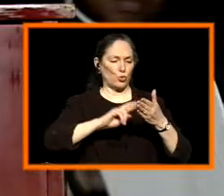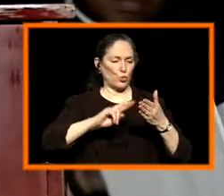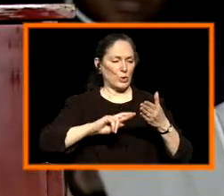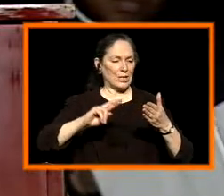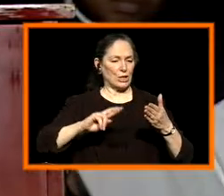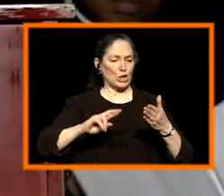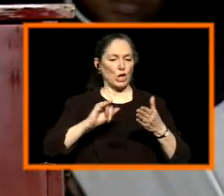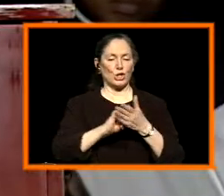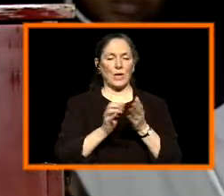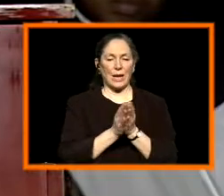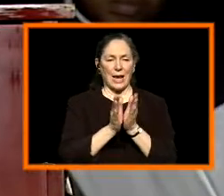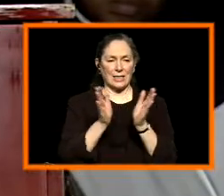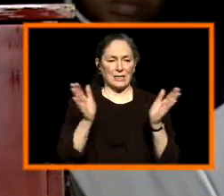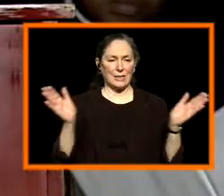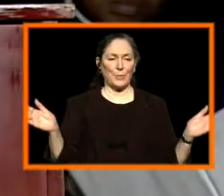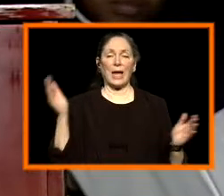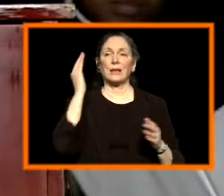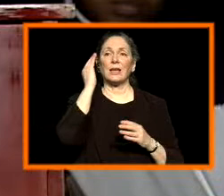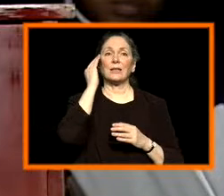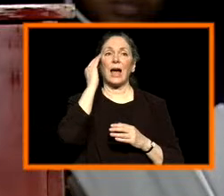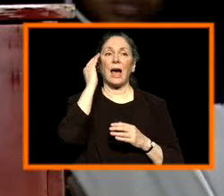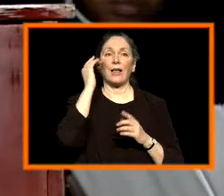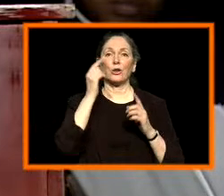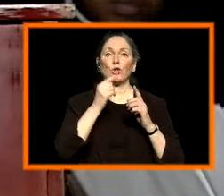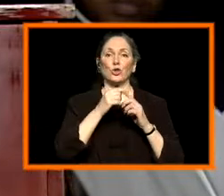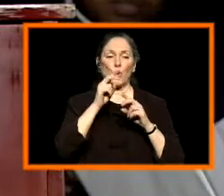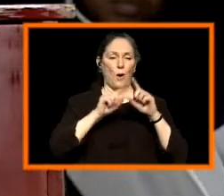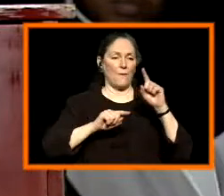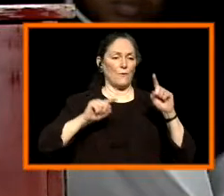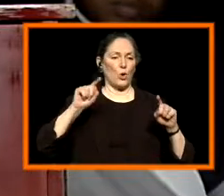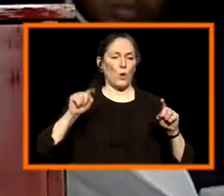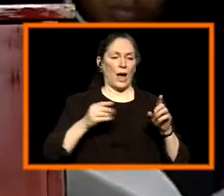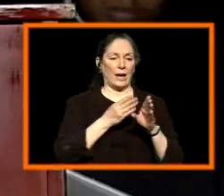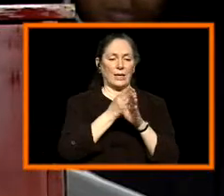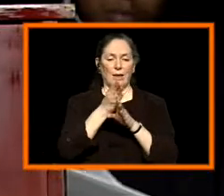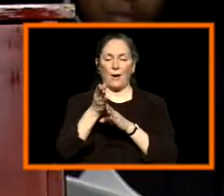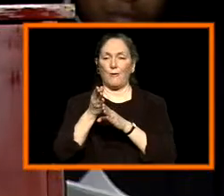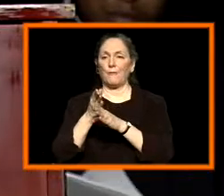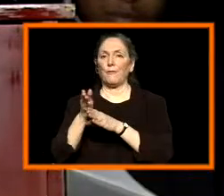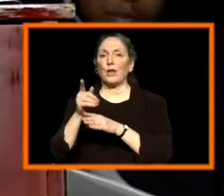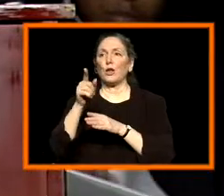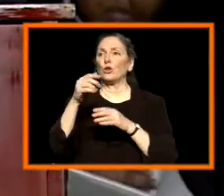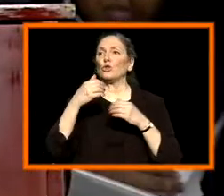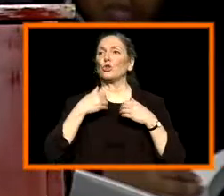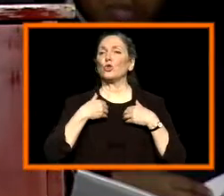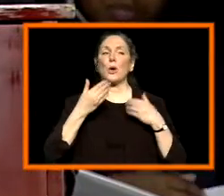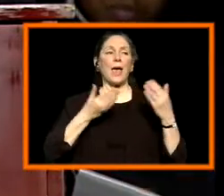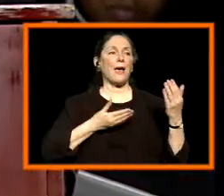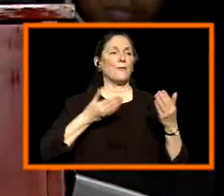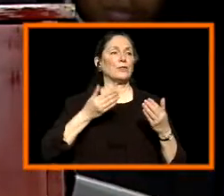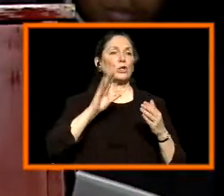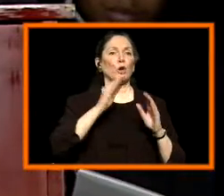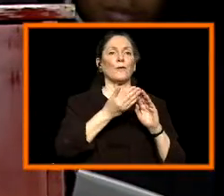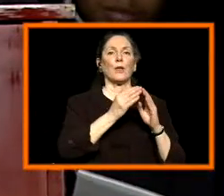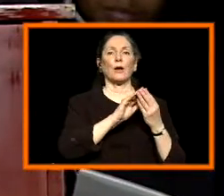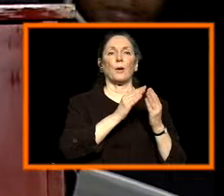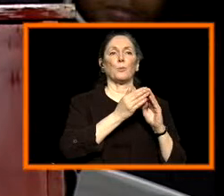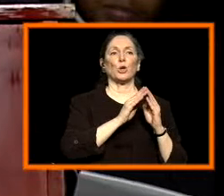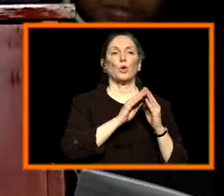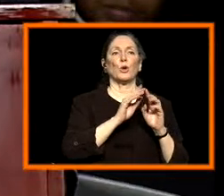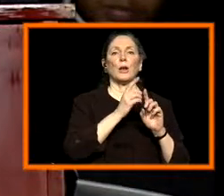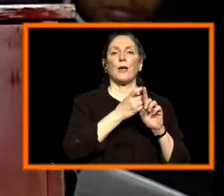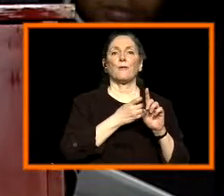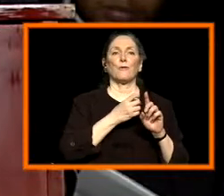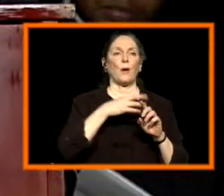has expanded knowledge to a variety of fields. You have served your community